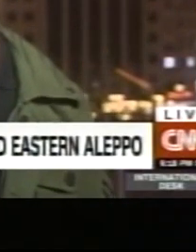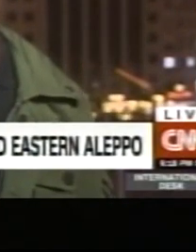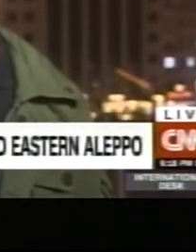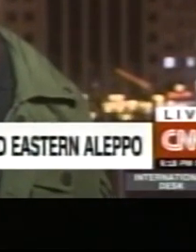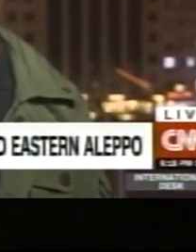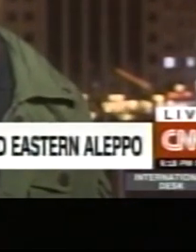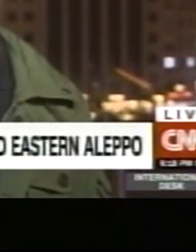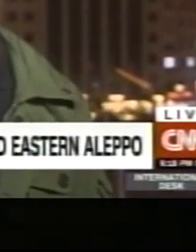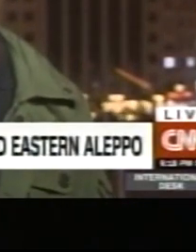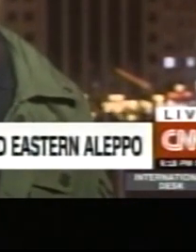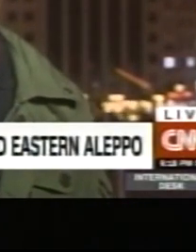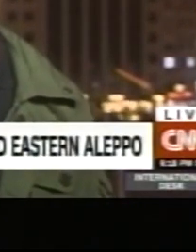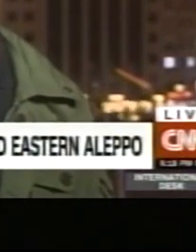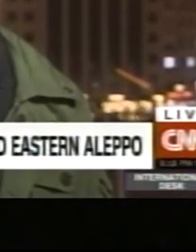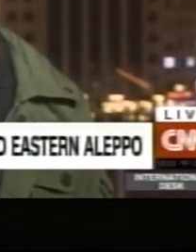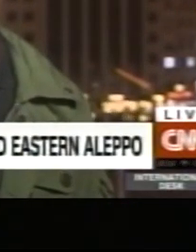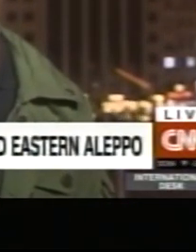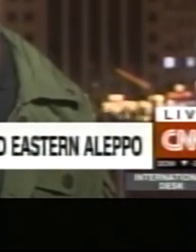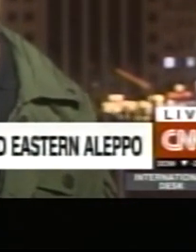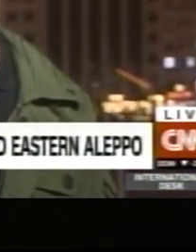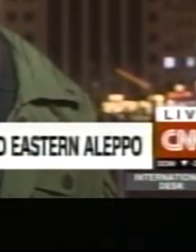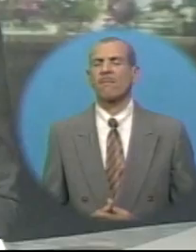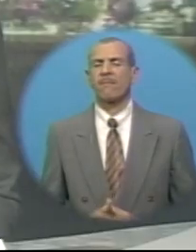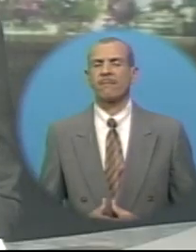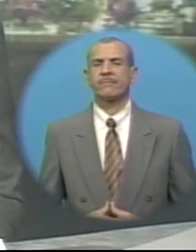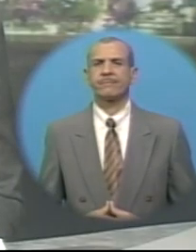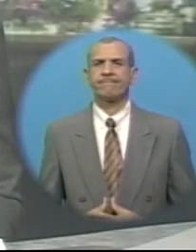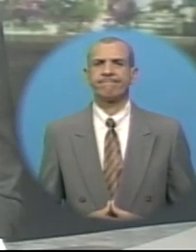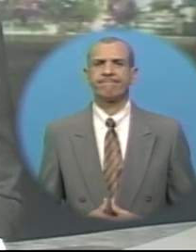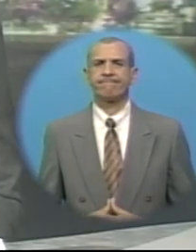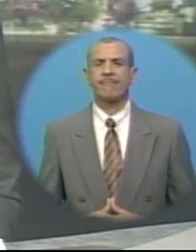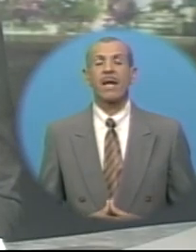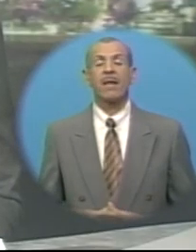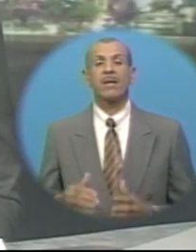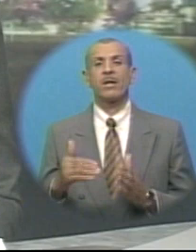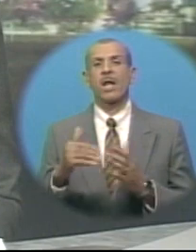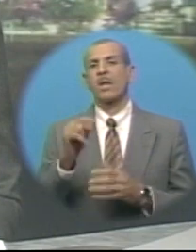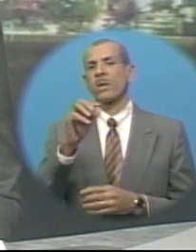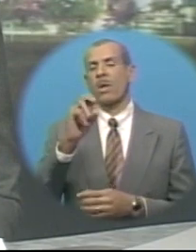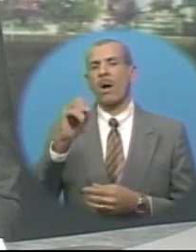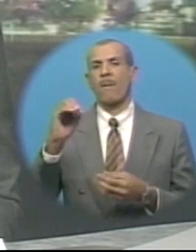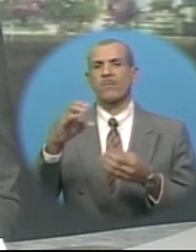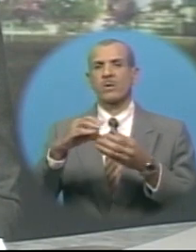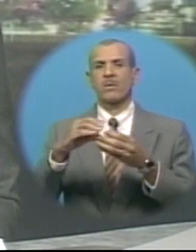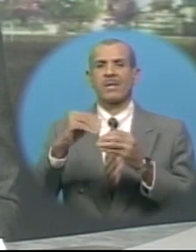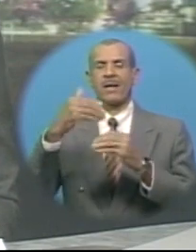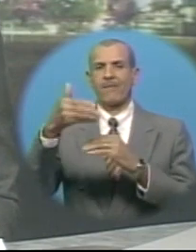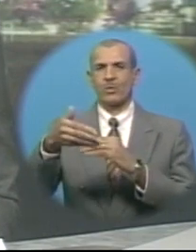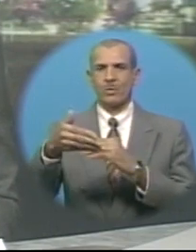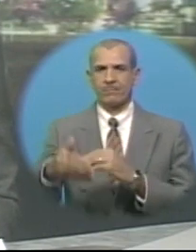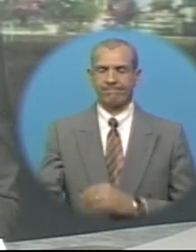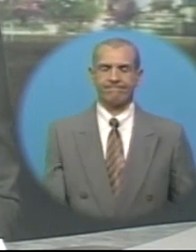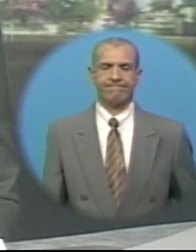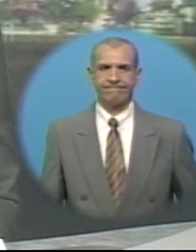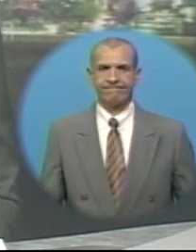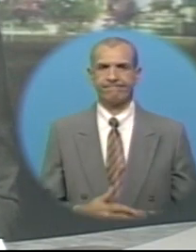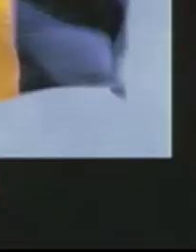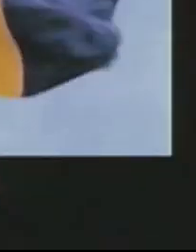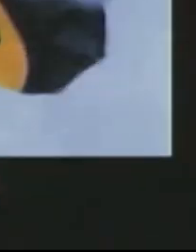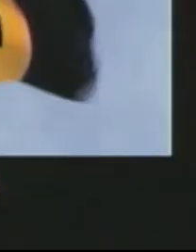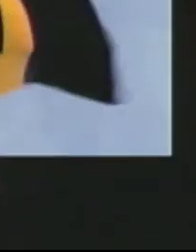these airstrikes do result in significant casualties. We'll have a recap of the headlines after the break.